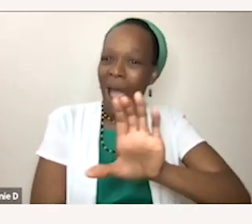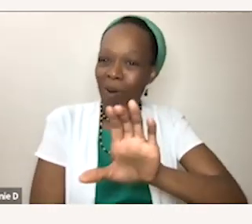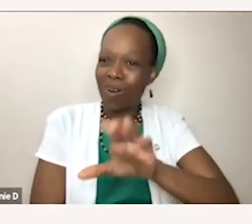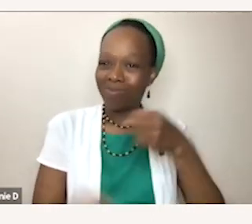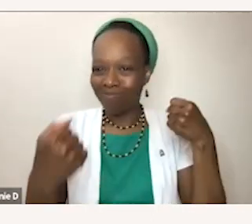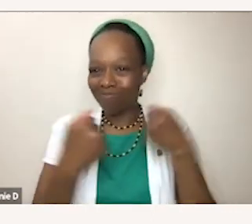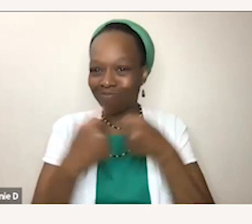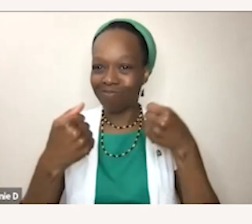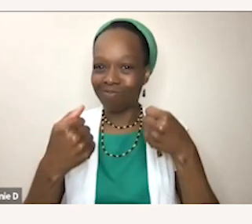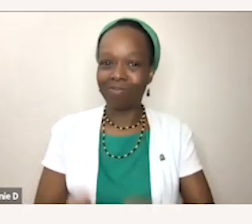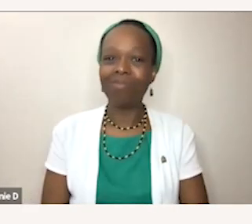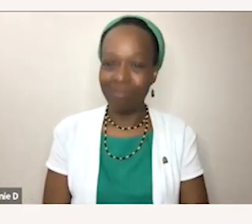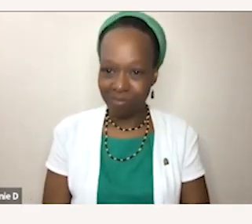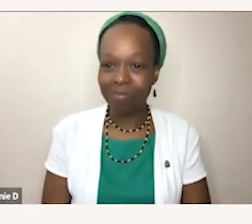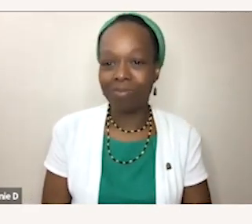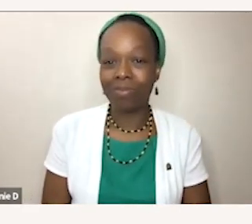So,